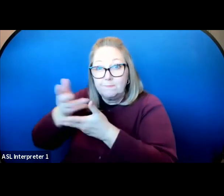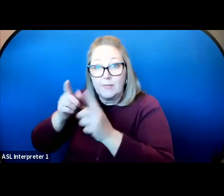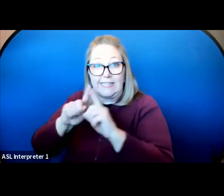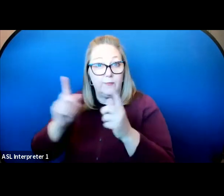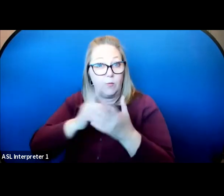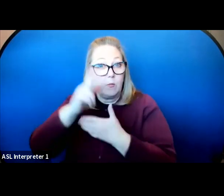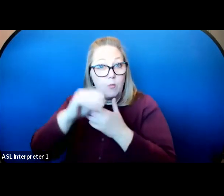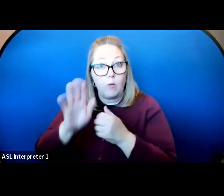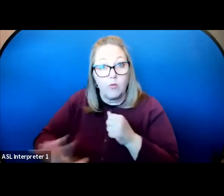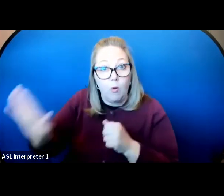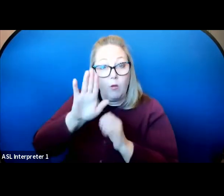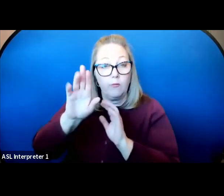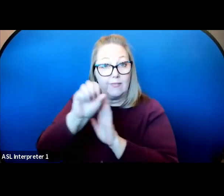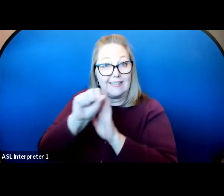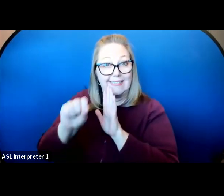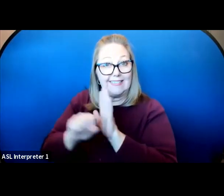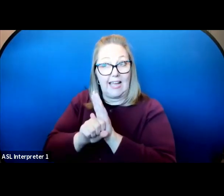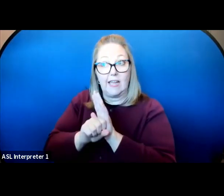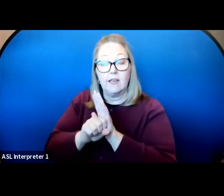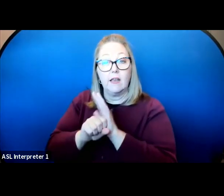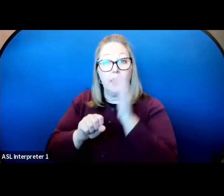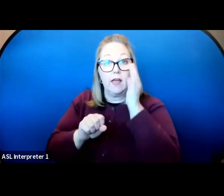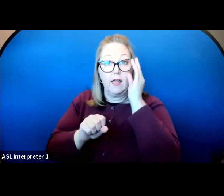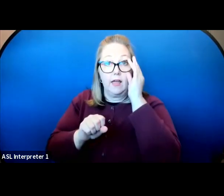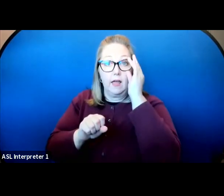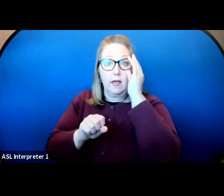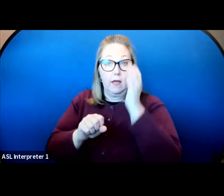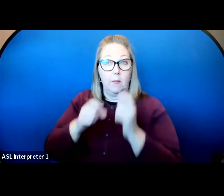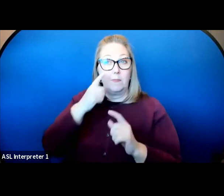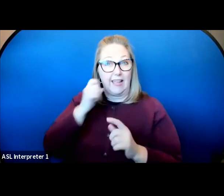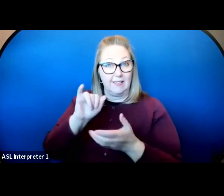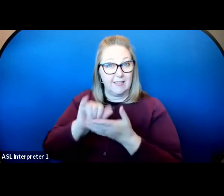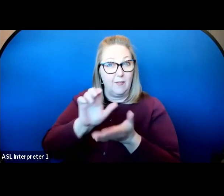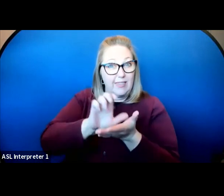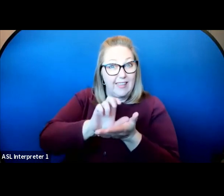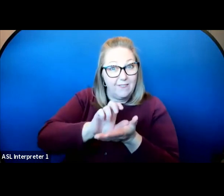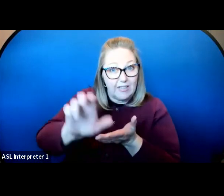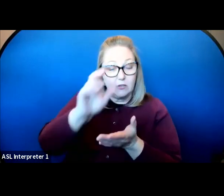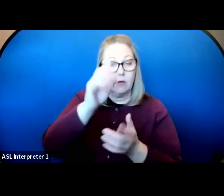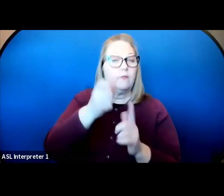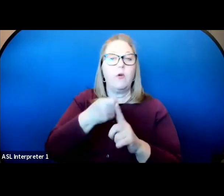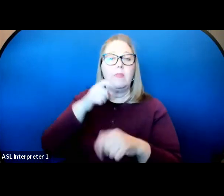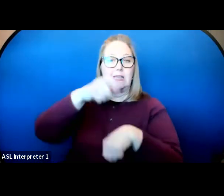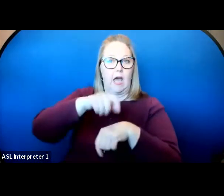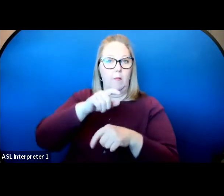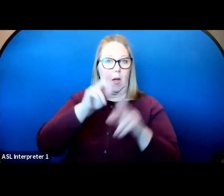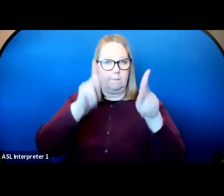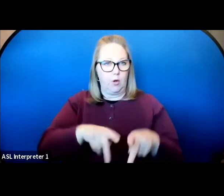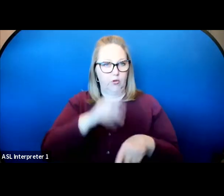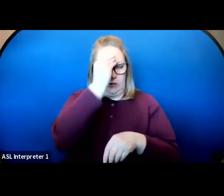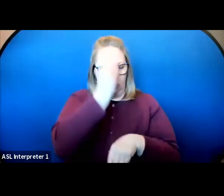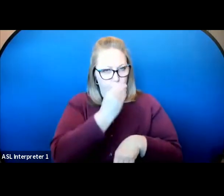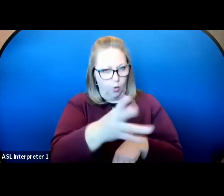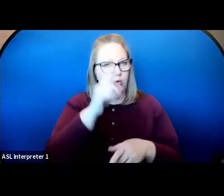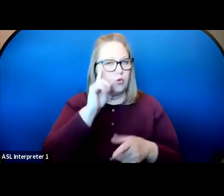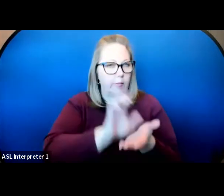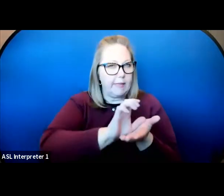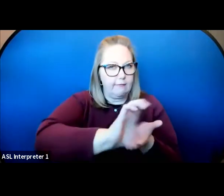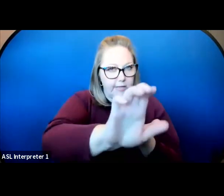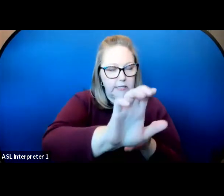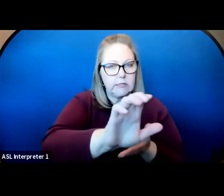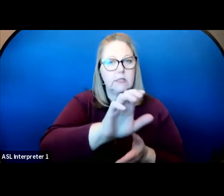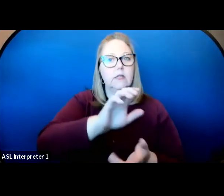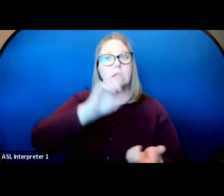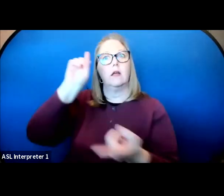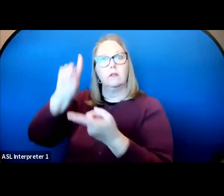stakeholders was that given the time frame of the eviction notice, from eviction notice to the eviction hearing, we were